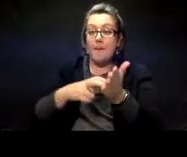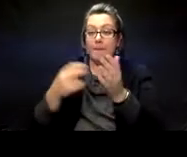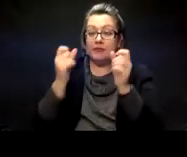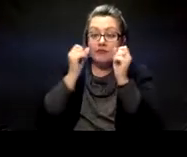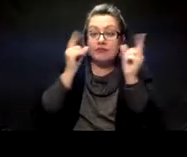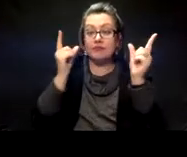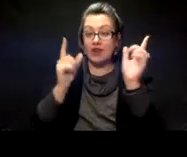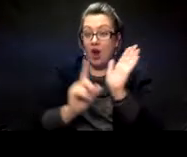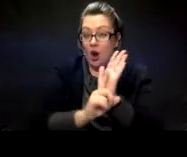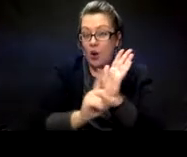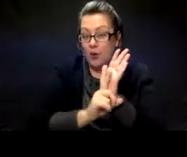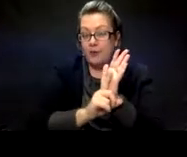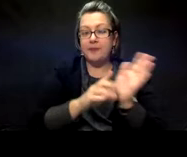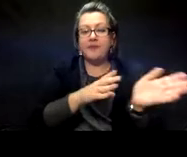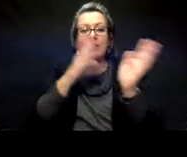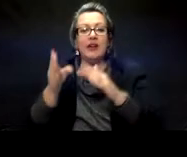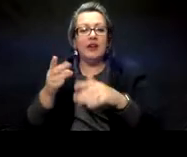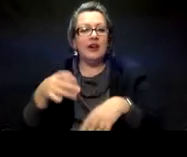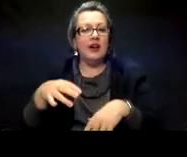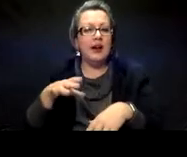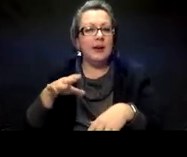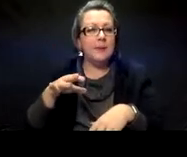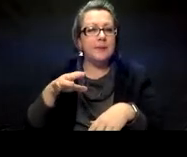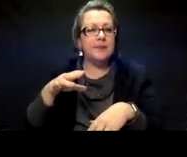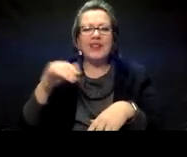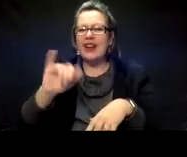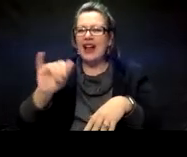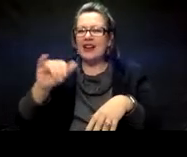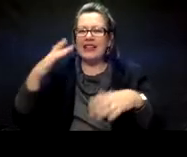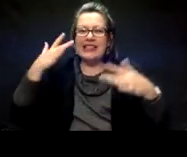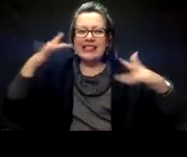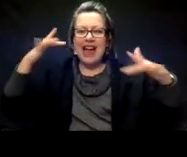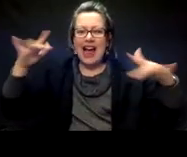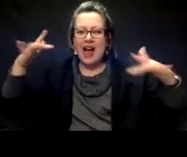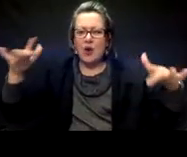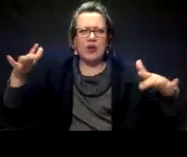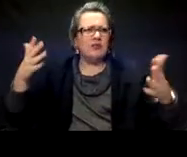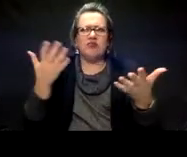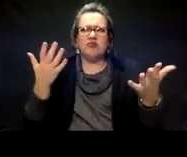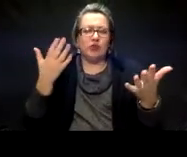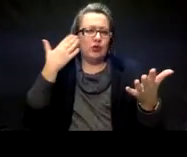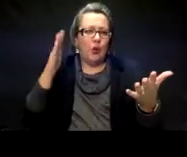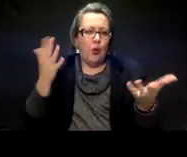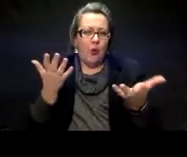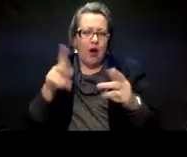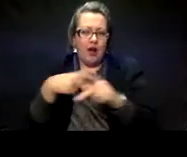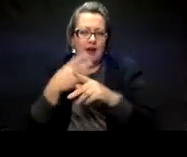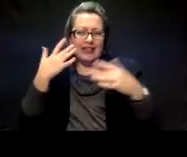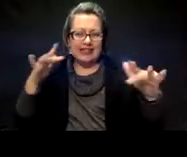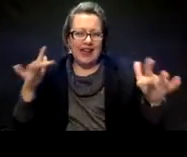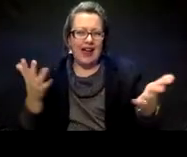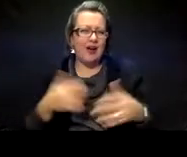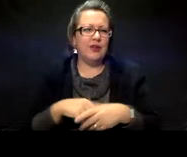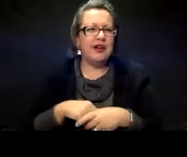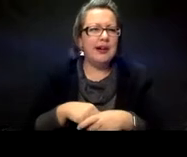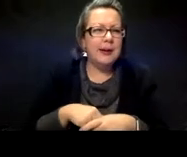ring. When you get up and wake up in the morning, there's an alarm clock sound. There's also different